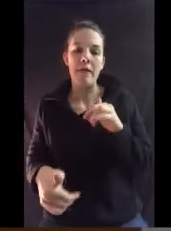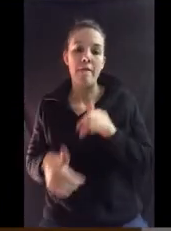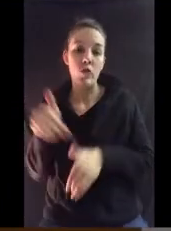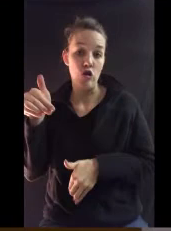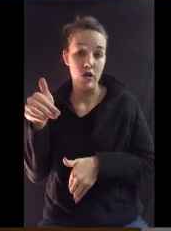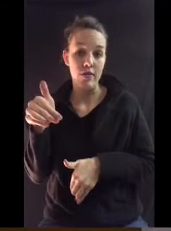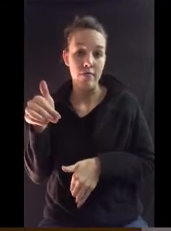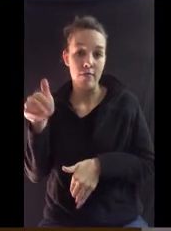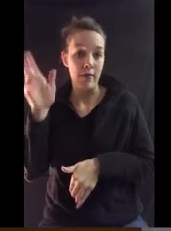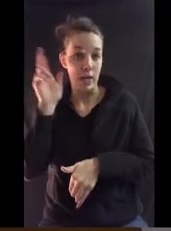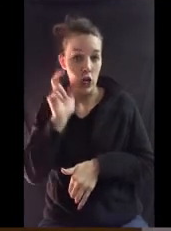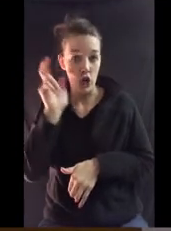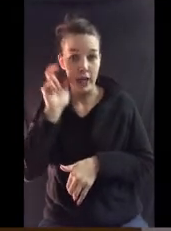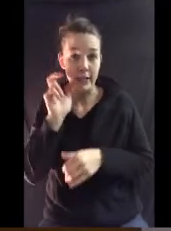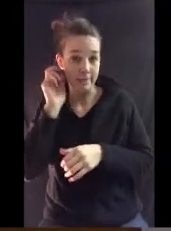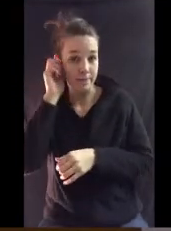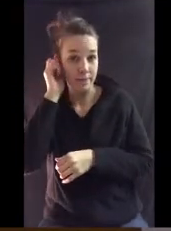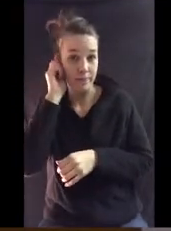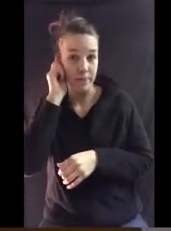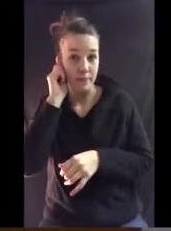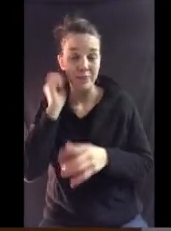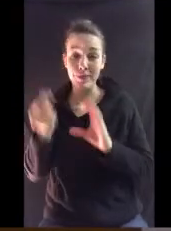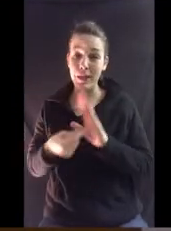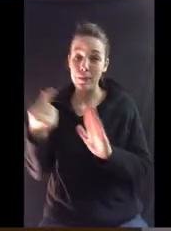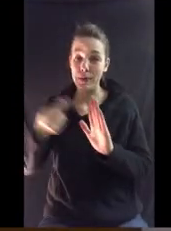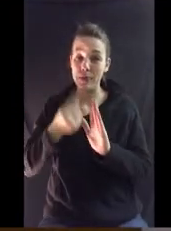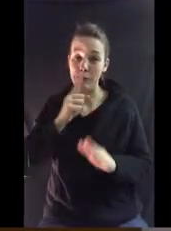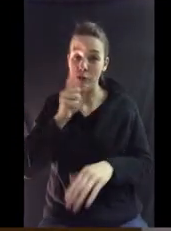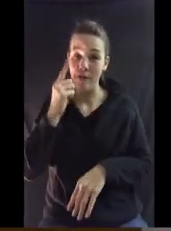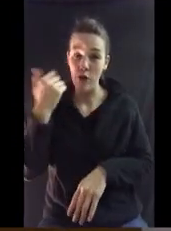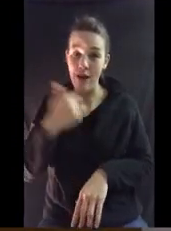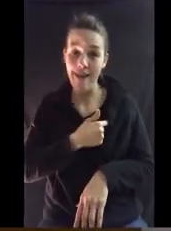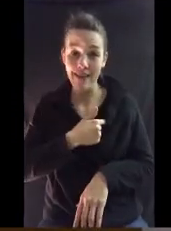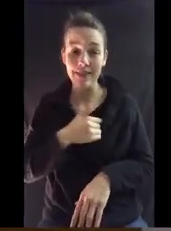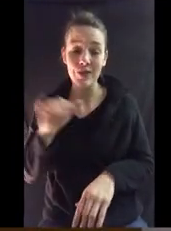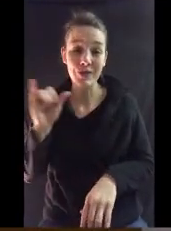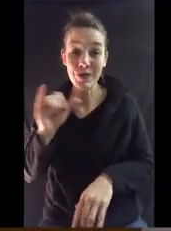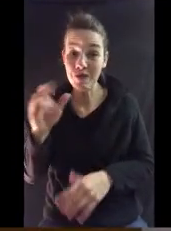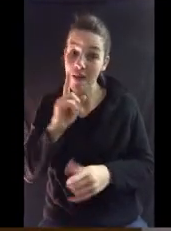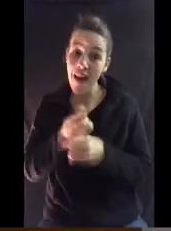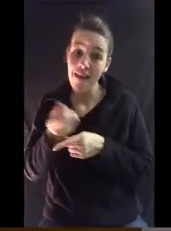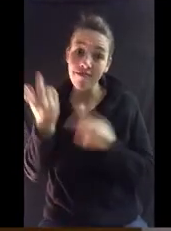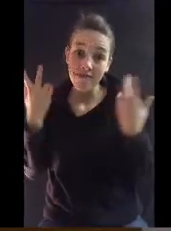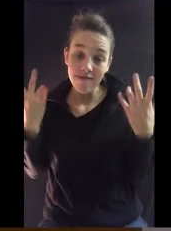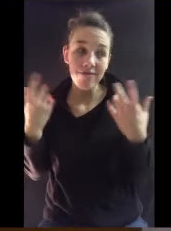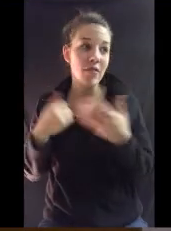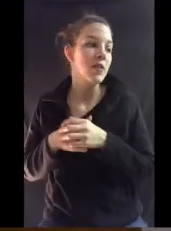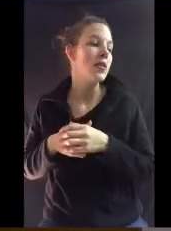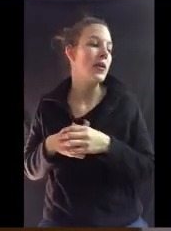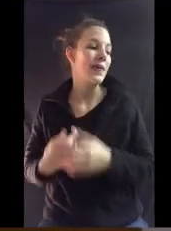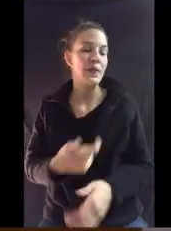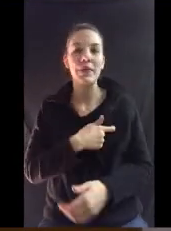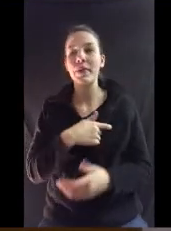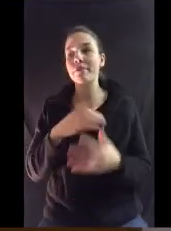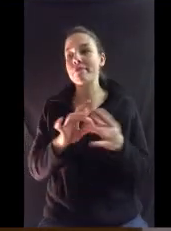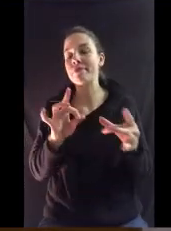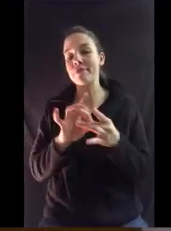That same discomfort at hearing is sometimes true for us as well, is it